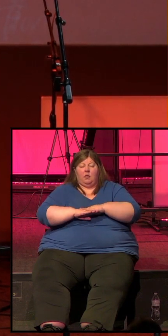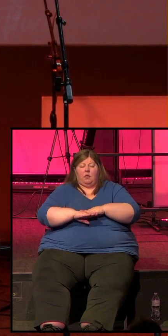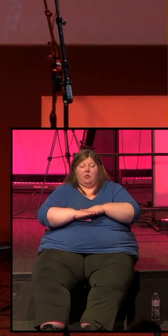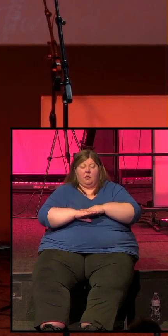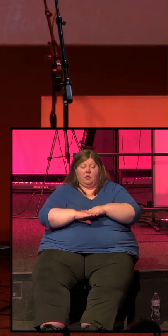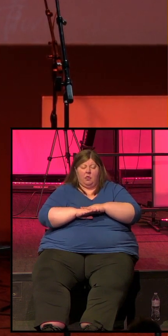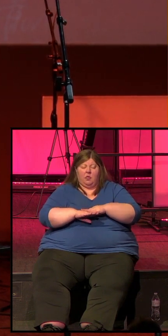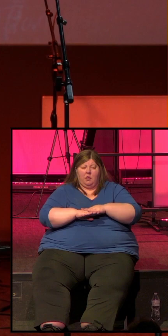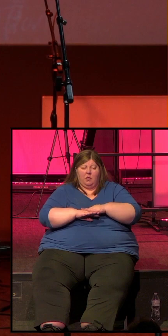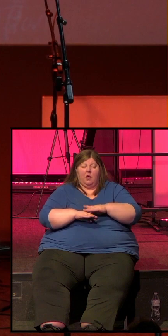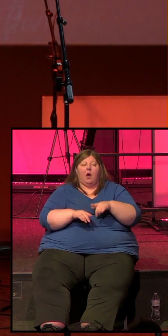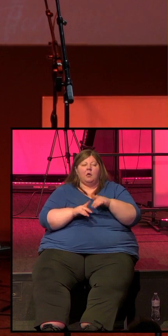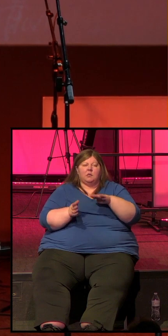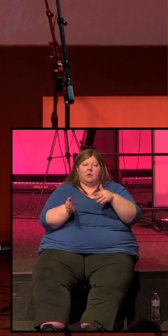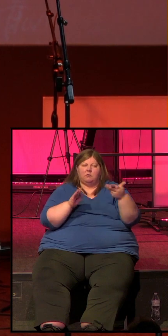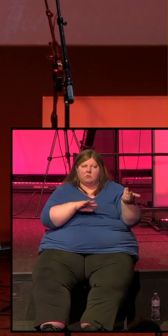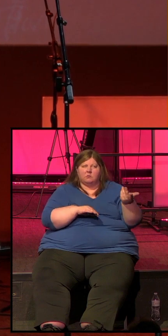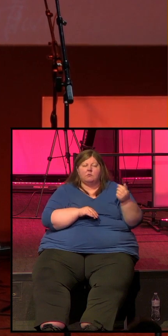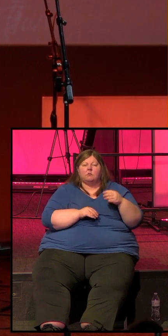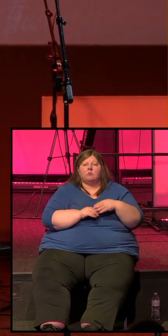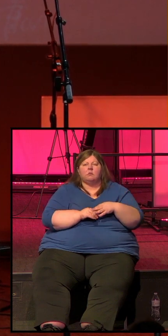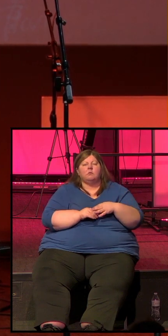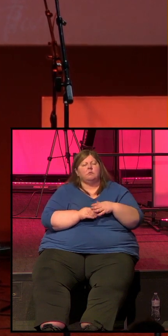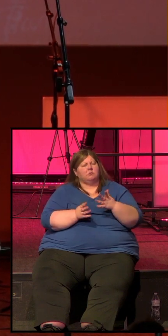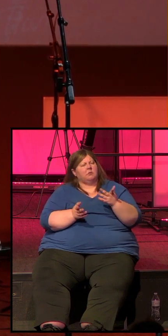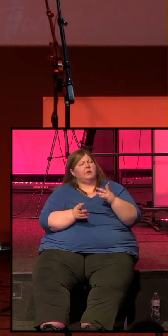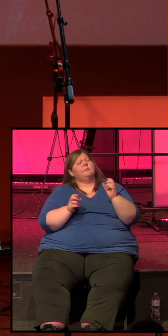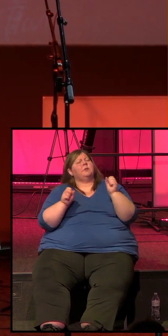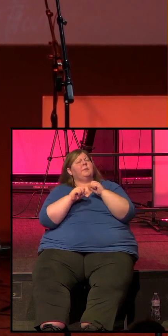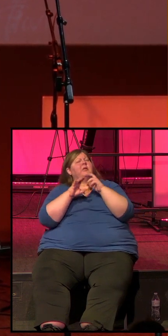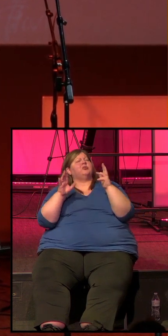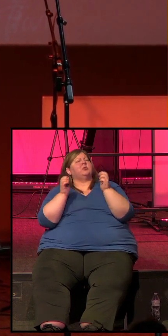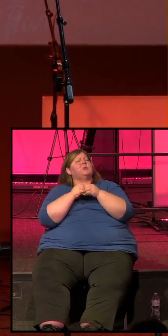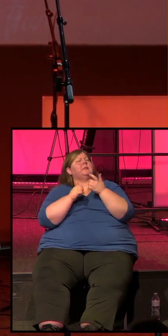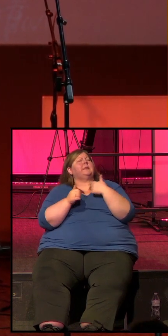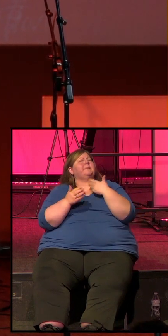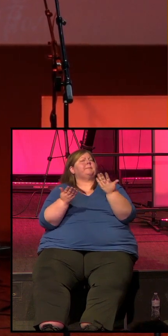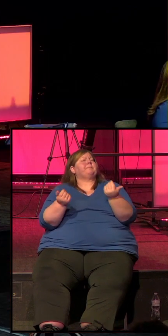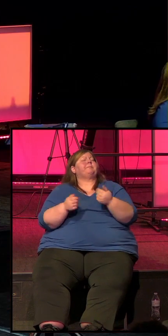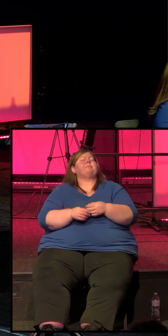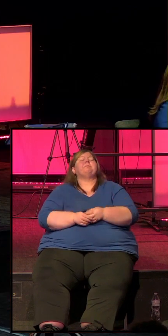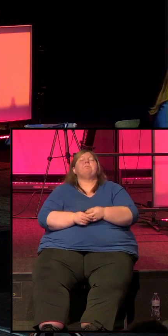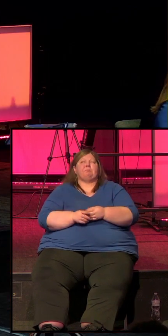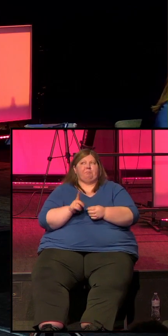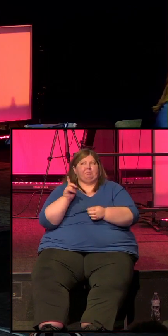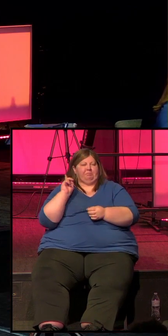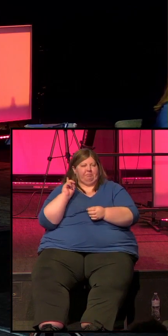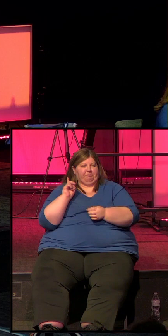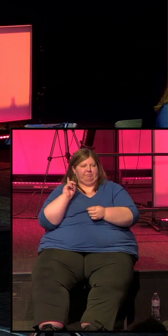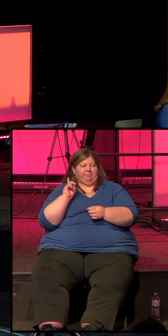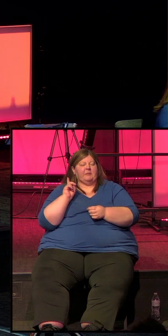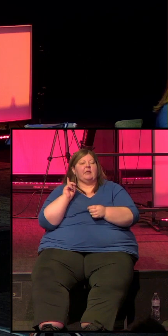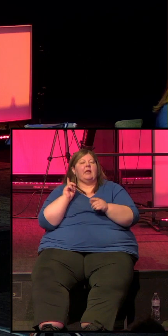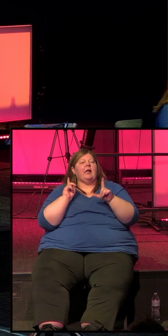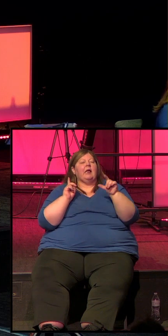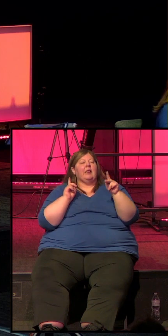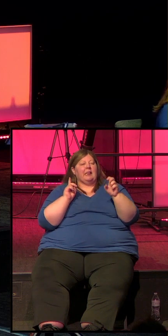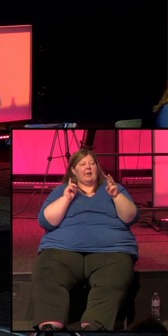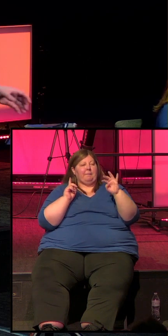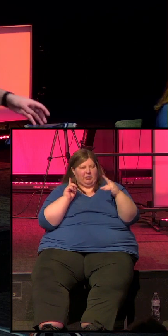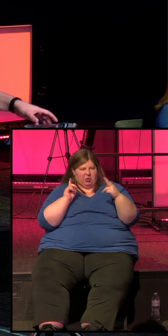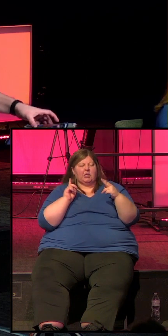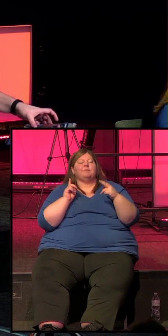you hand somebody over. So role play this with me. So I want to show you this image. So this is Lake Michigan. This is in downtown